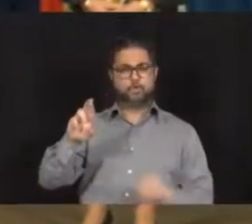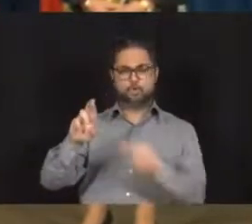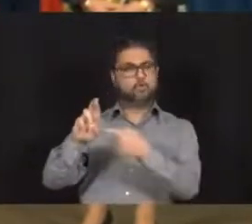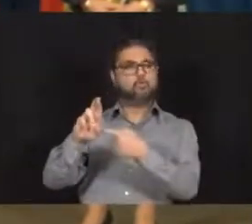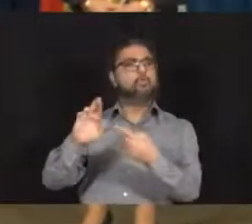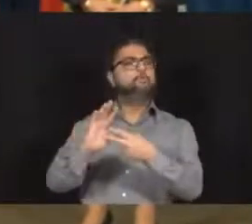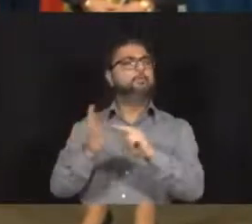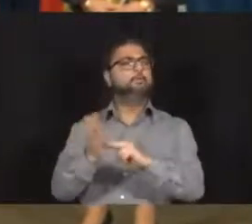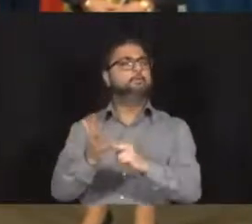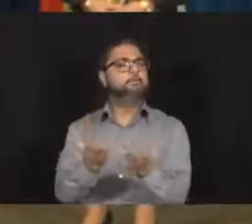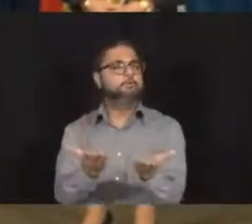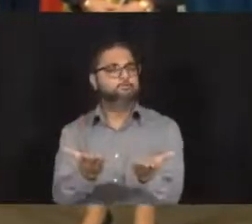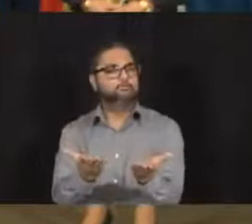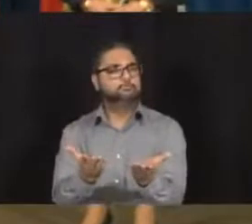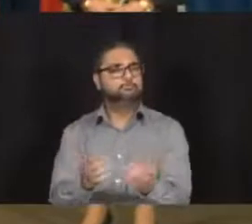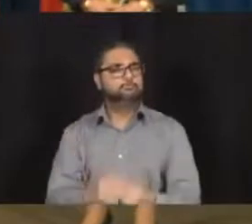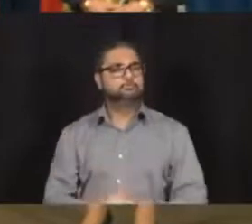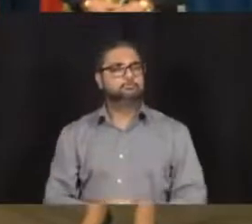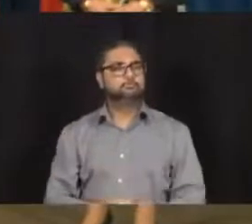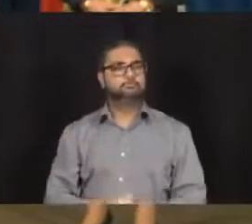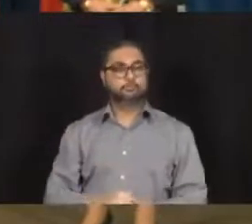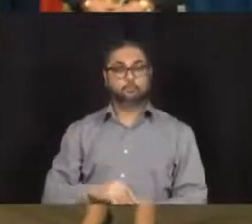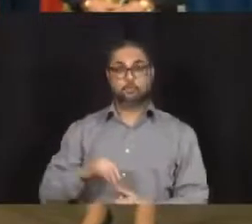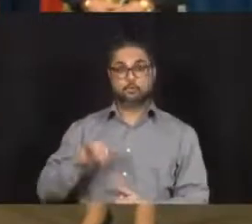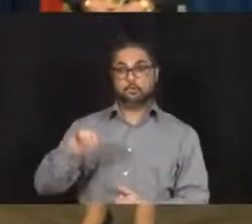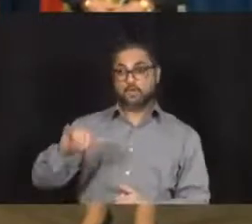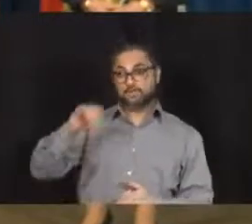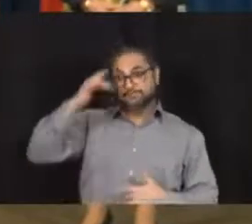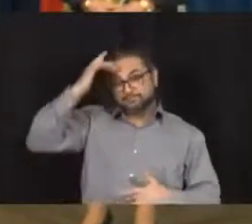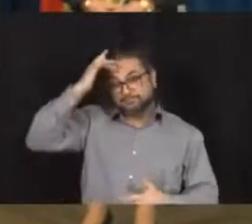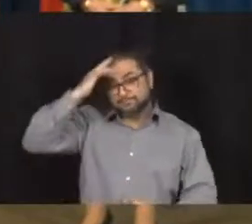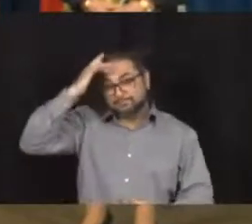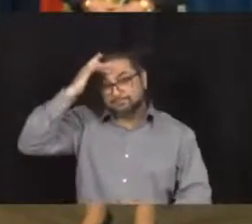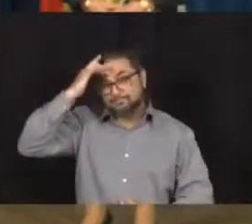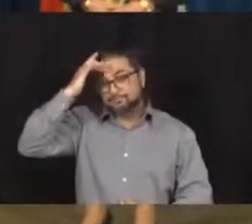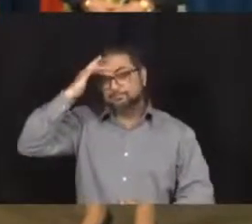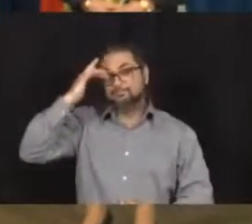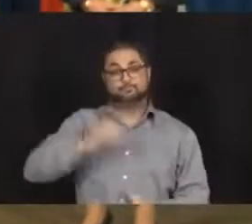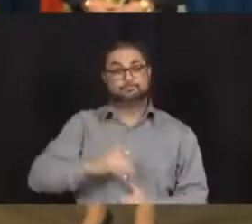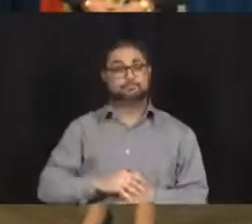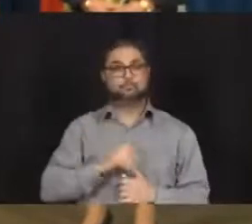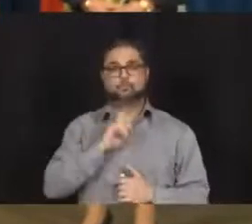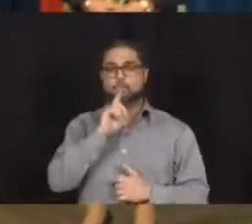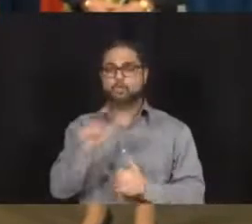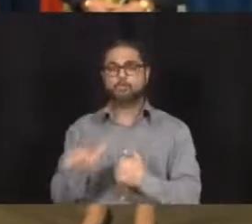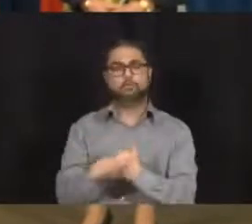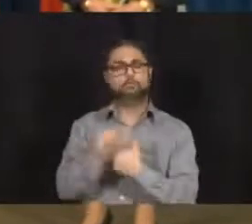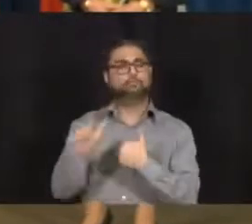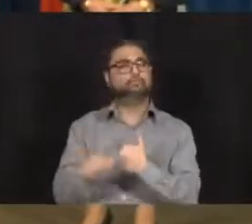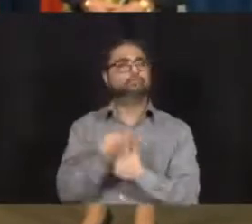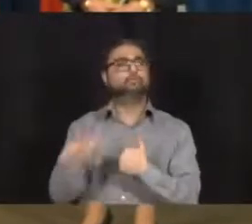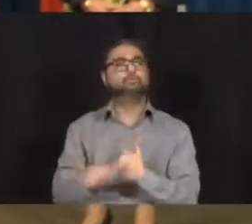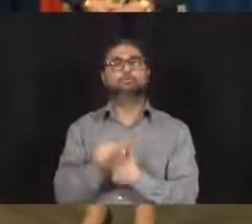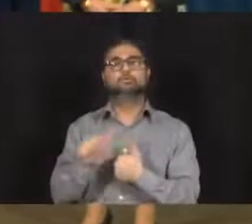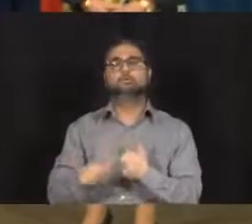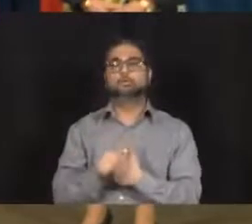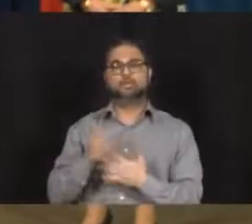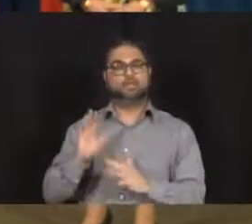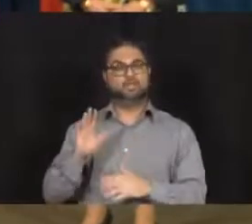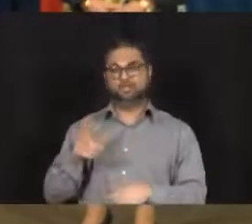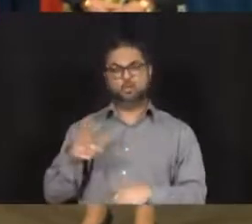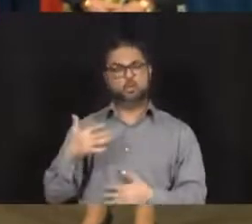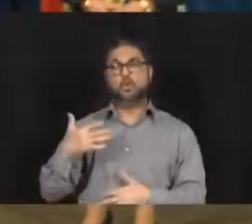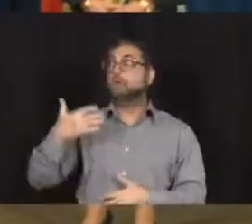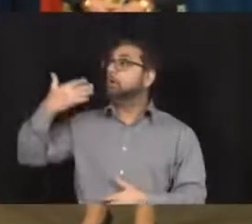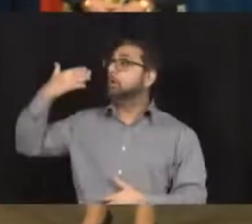seen in this world, in our generation at least. And like you said, Brian, it's we're at war at an enemy we can't